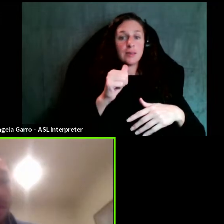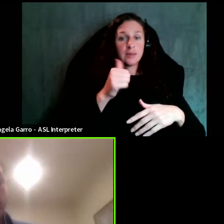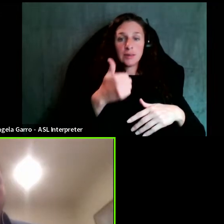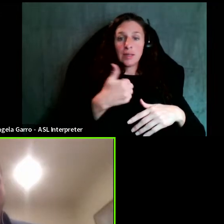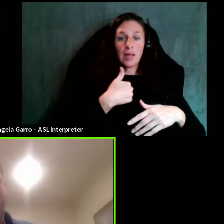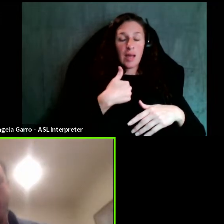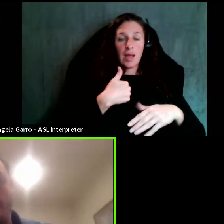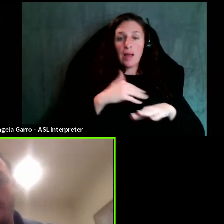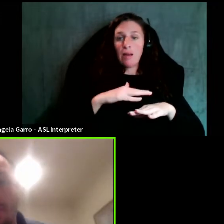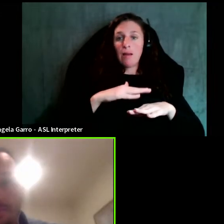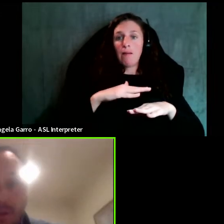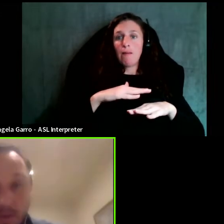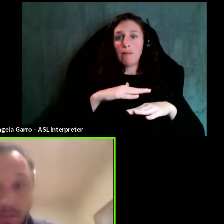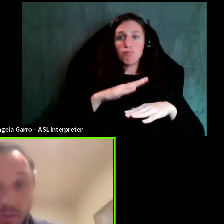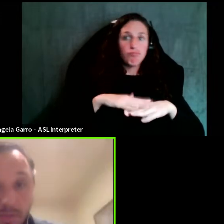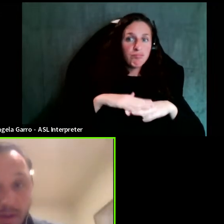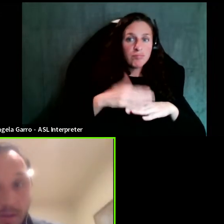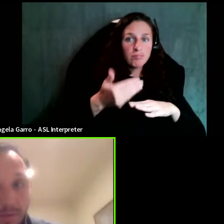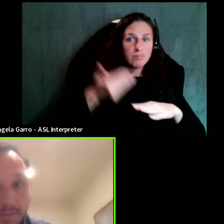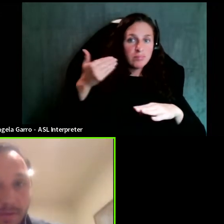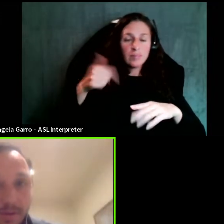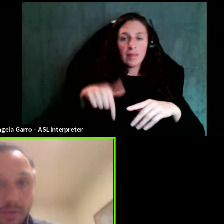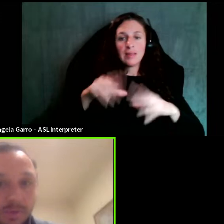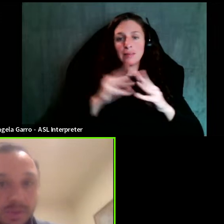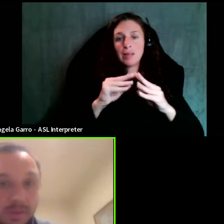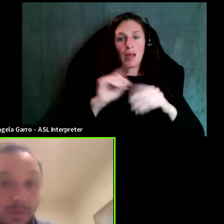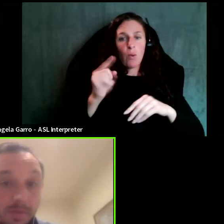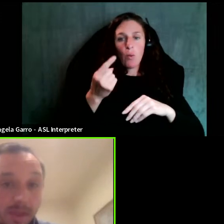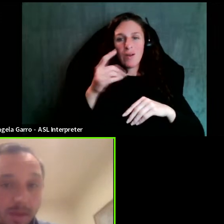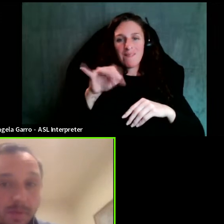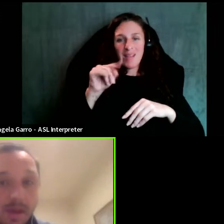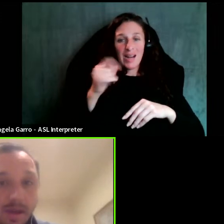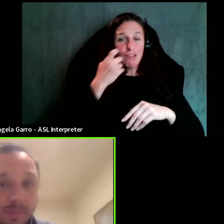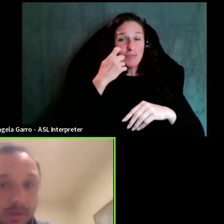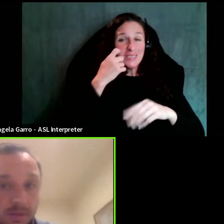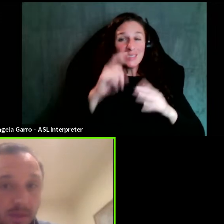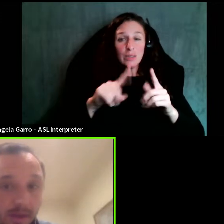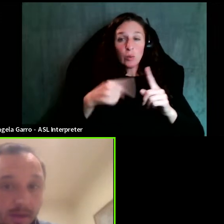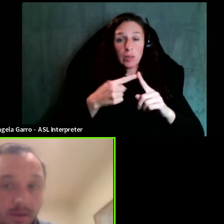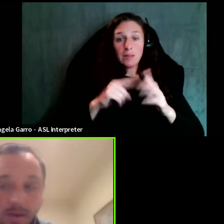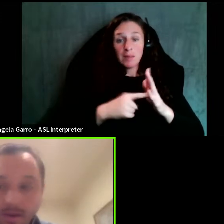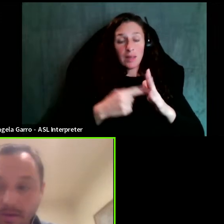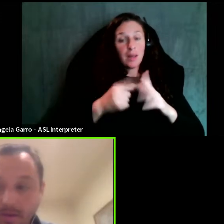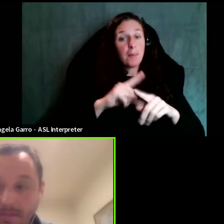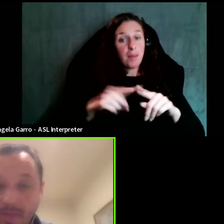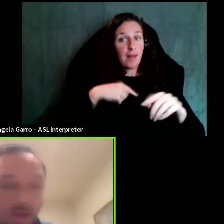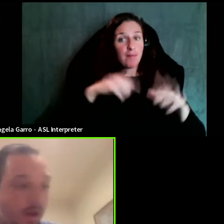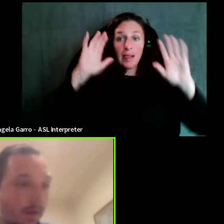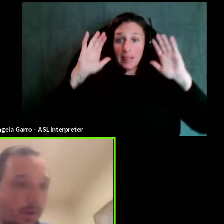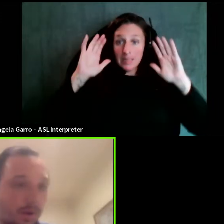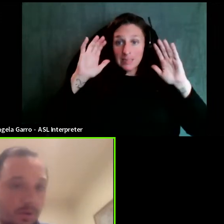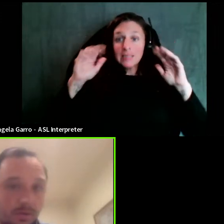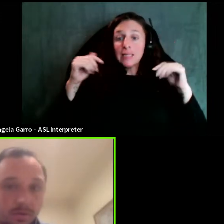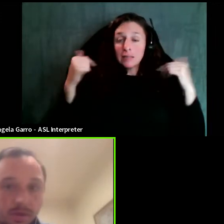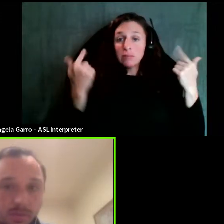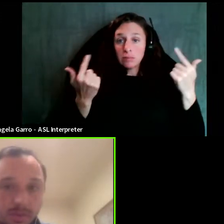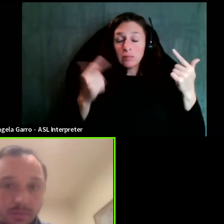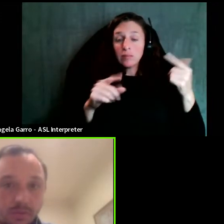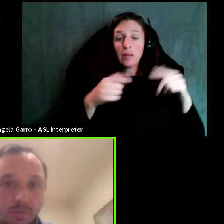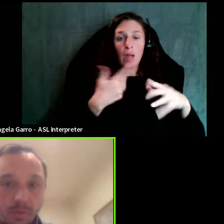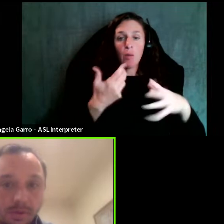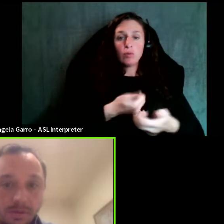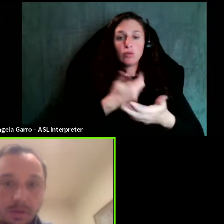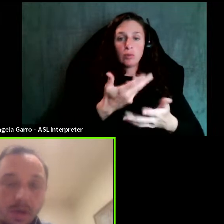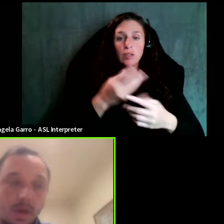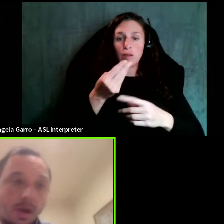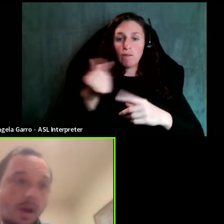fair warning of this meeting. I only found out recently when it began, but I have been listening in, and I wanted to express a